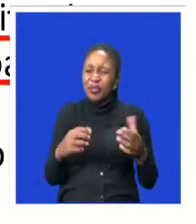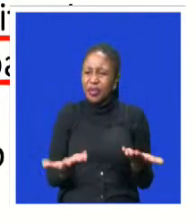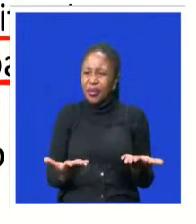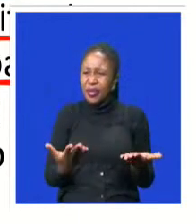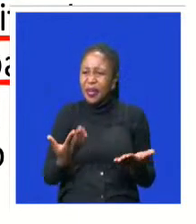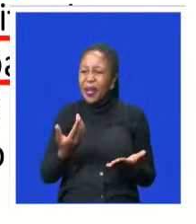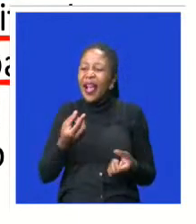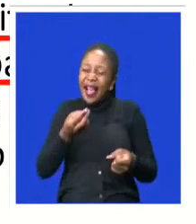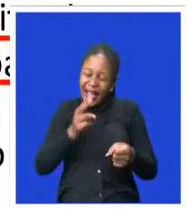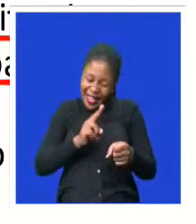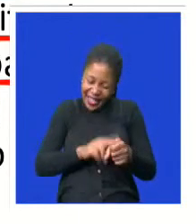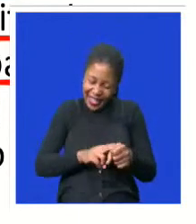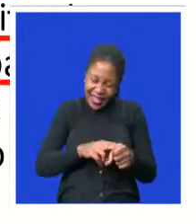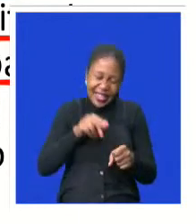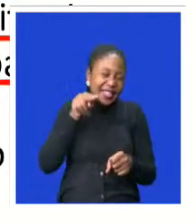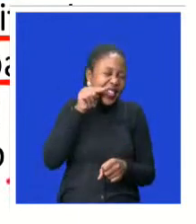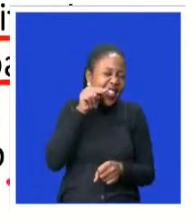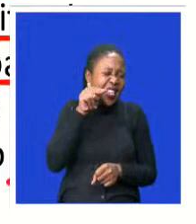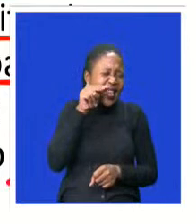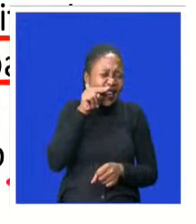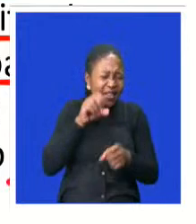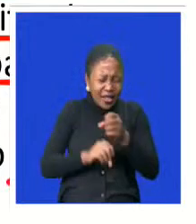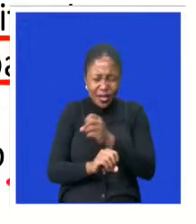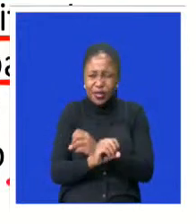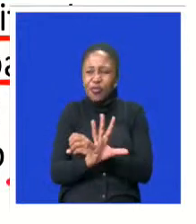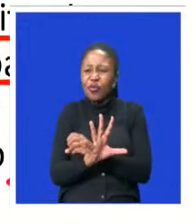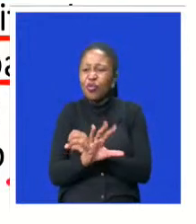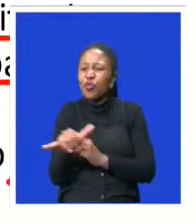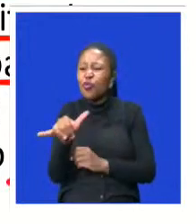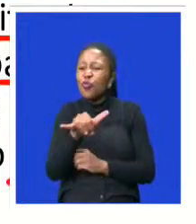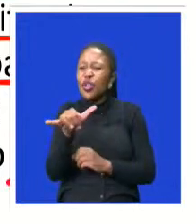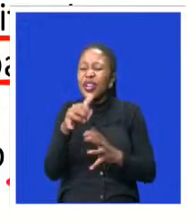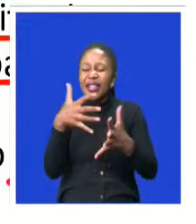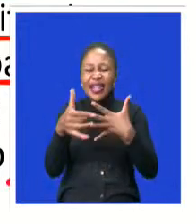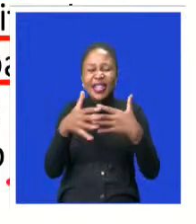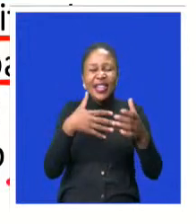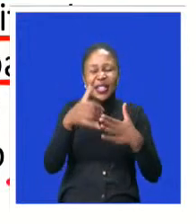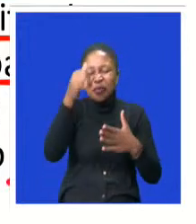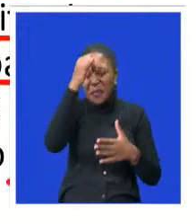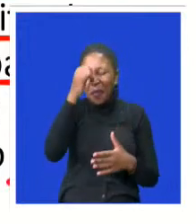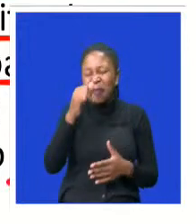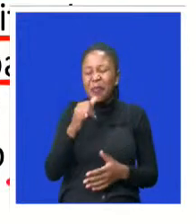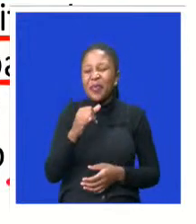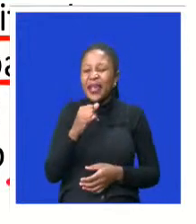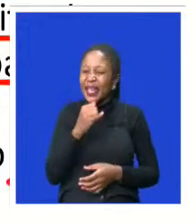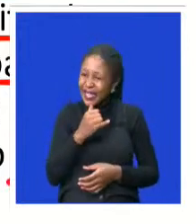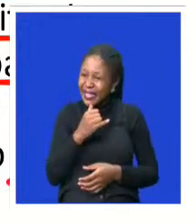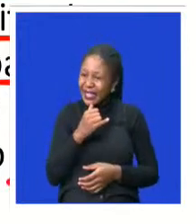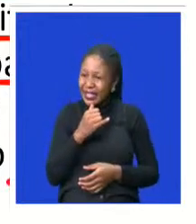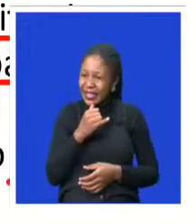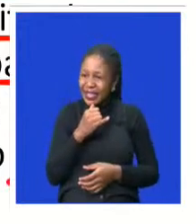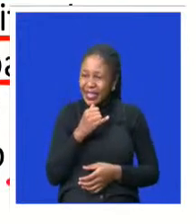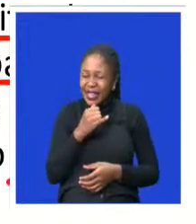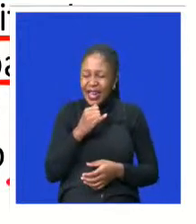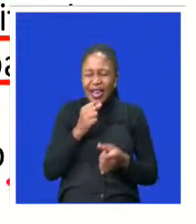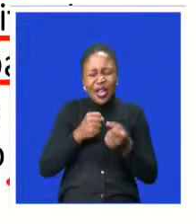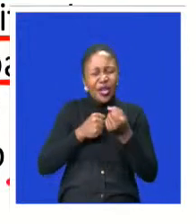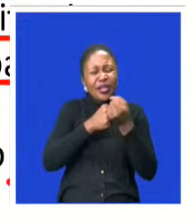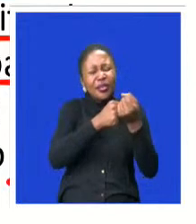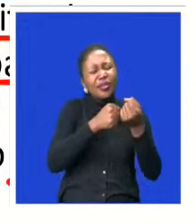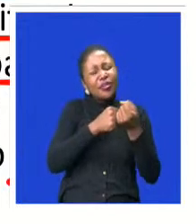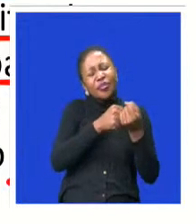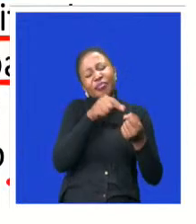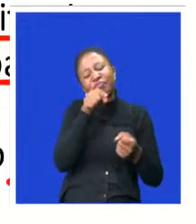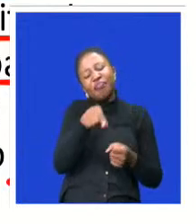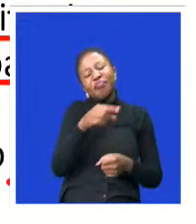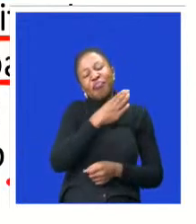discussion, or to educate the reader about how to avoid spoiling